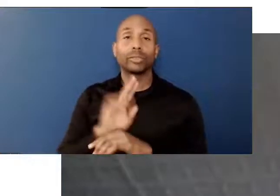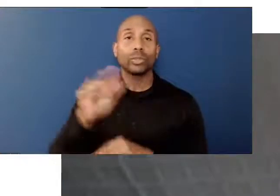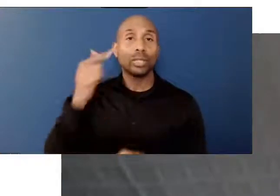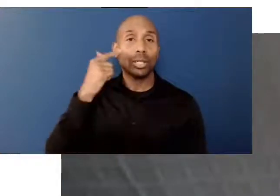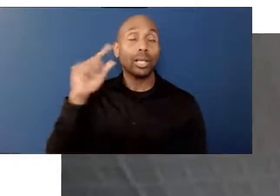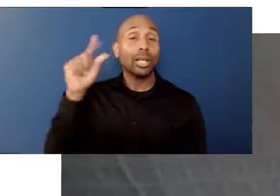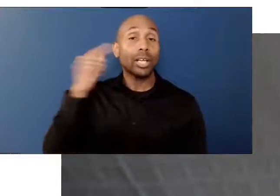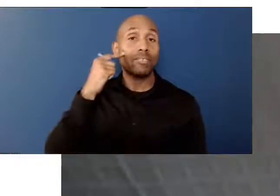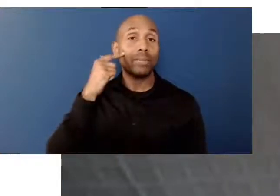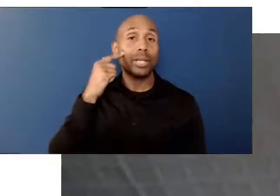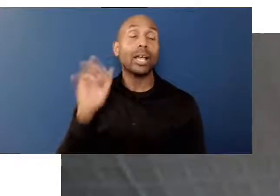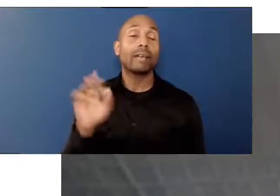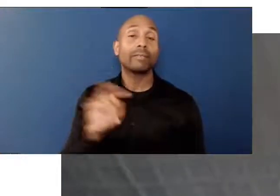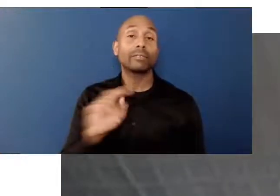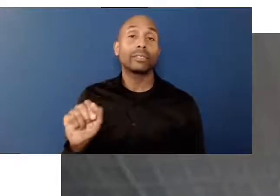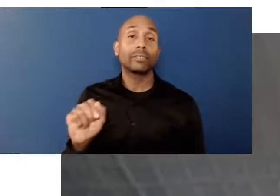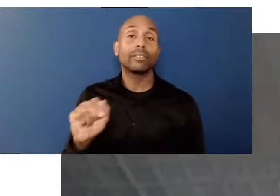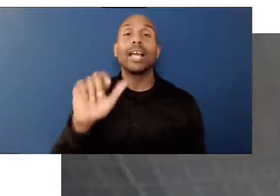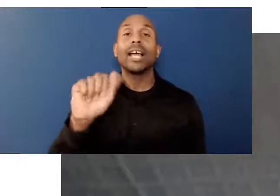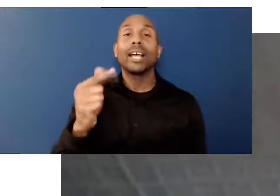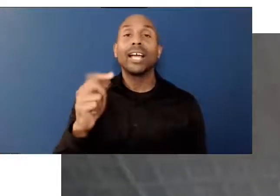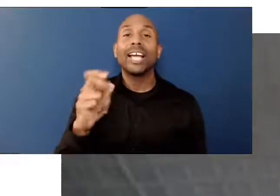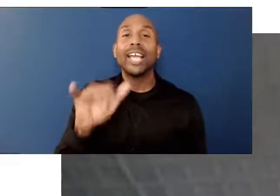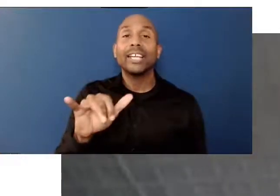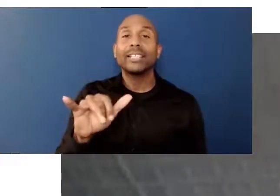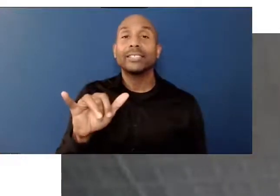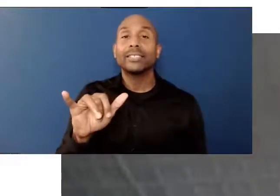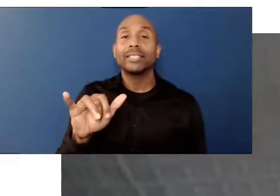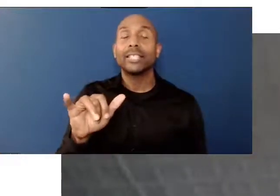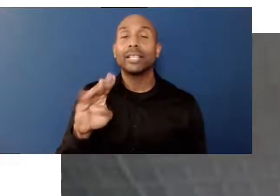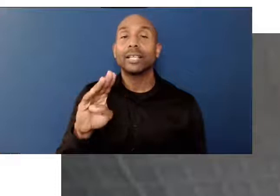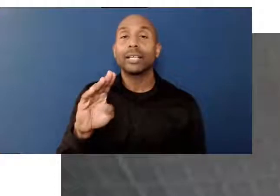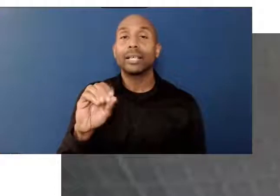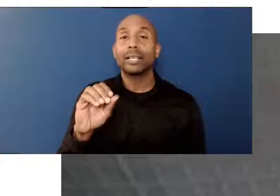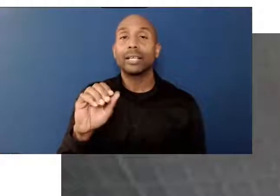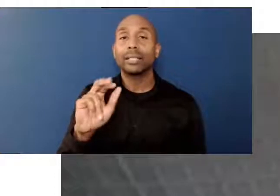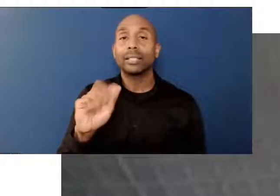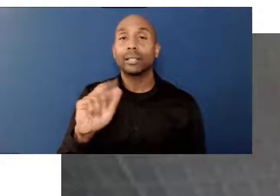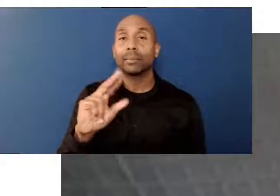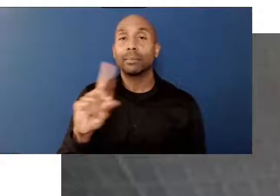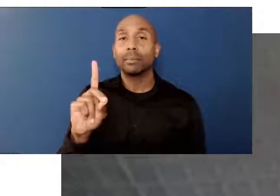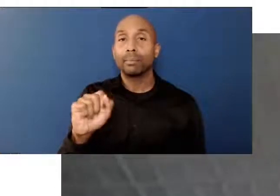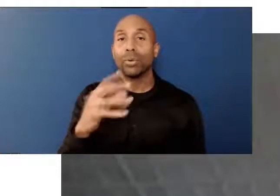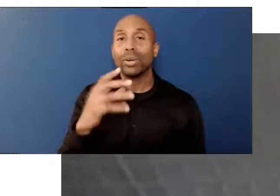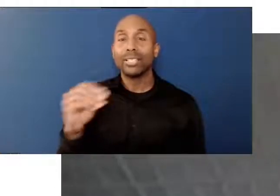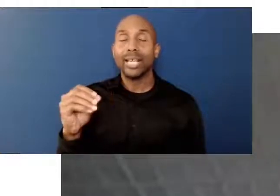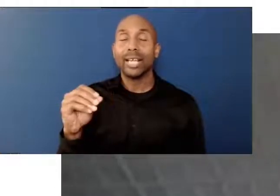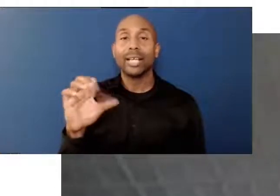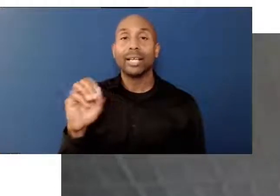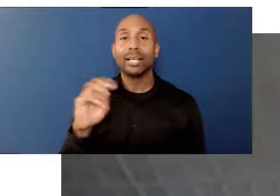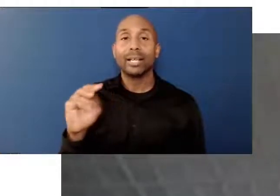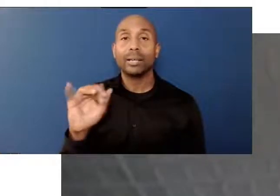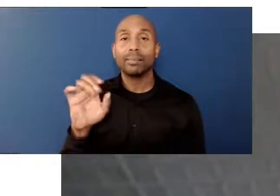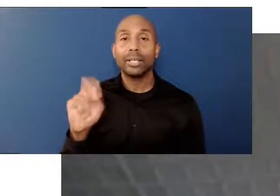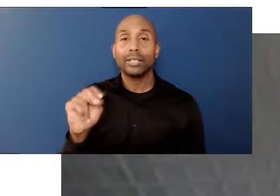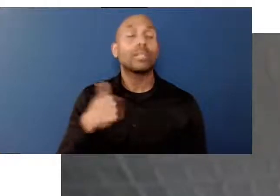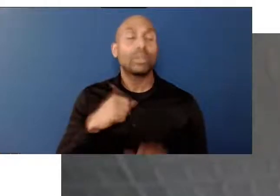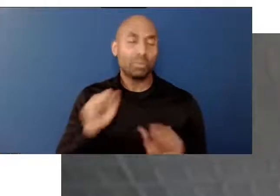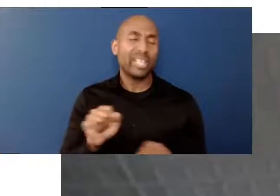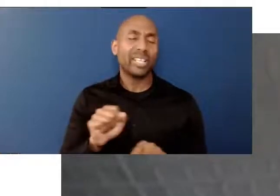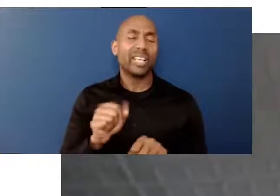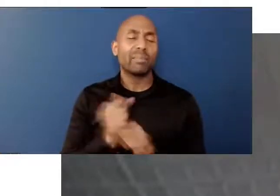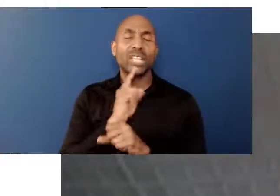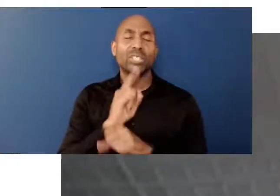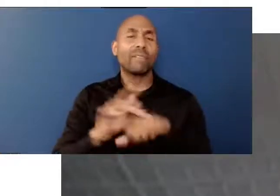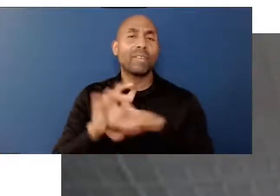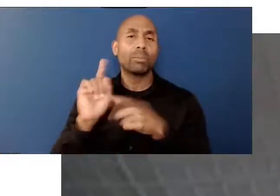agency boards and commissions, and definitely we can make that available to reachAbility and to others. But that process is open all